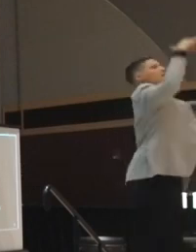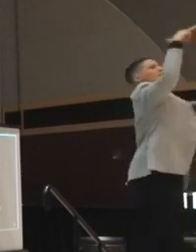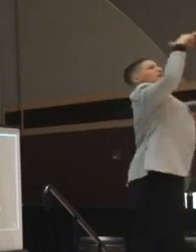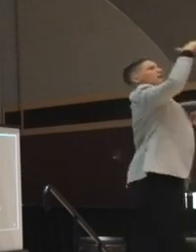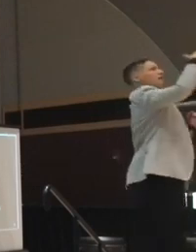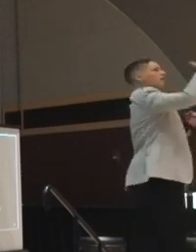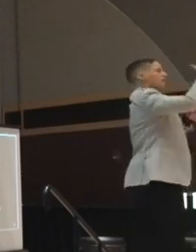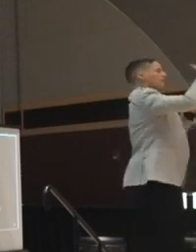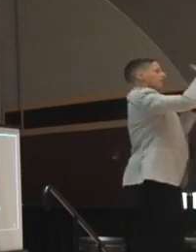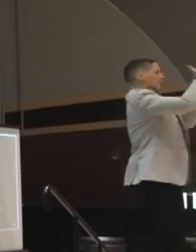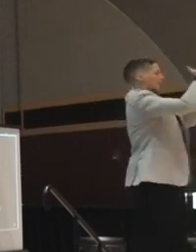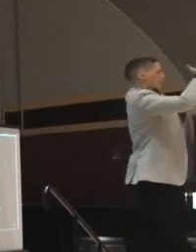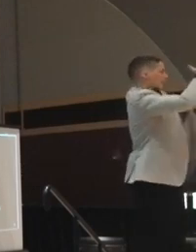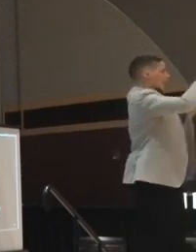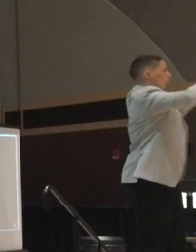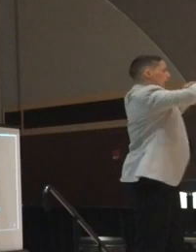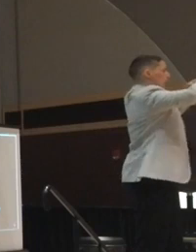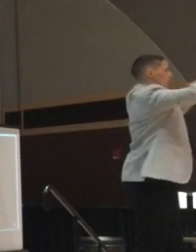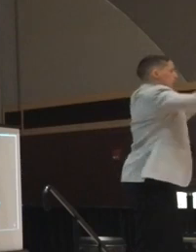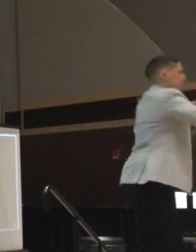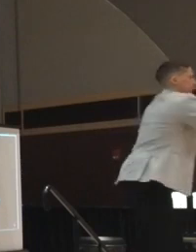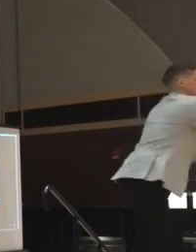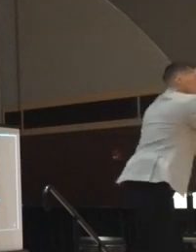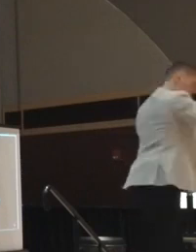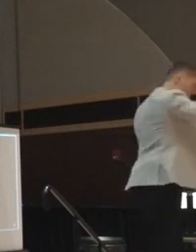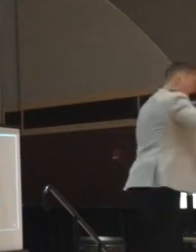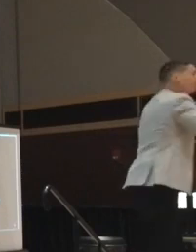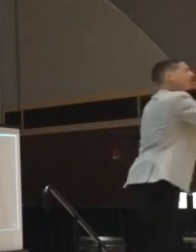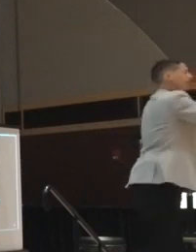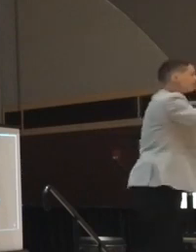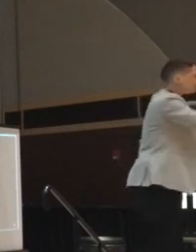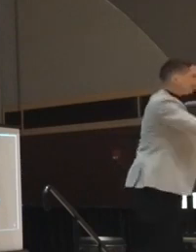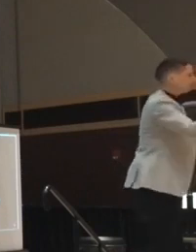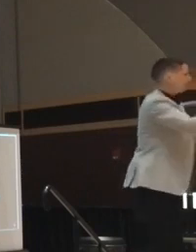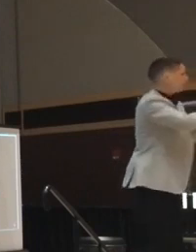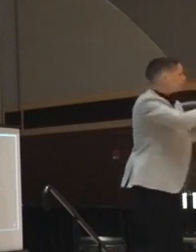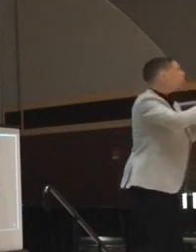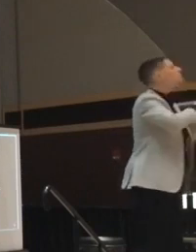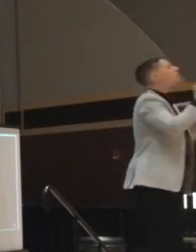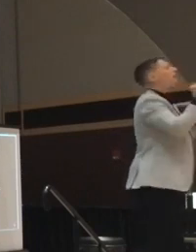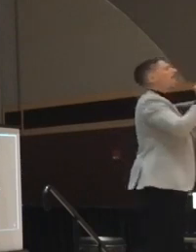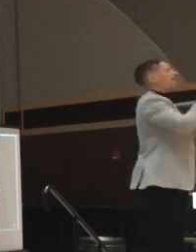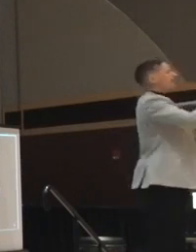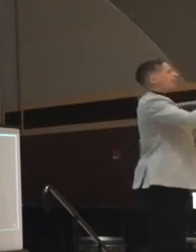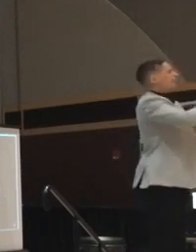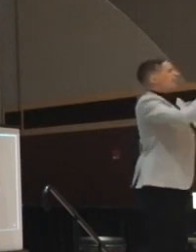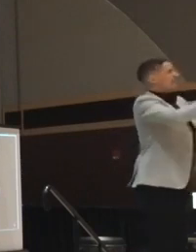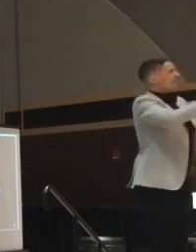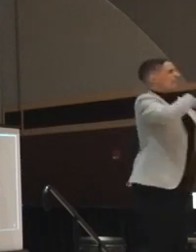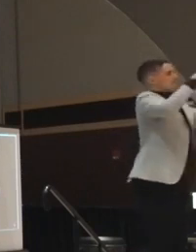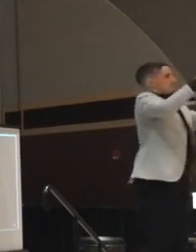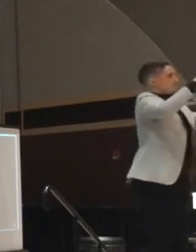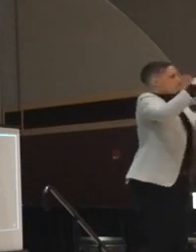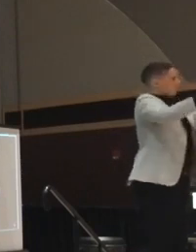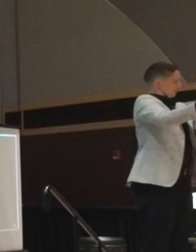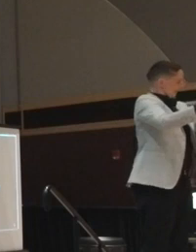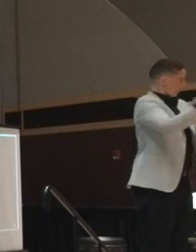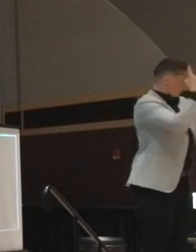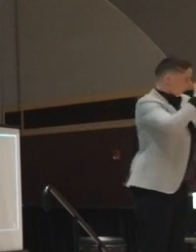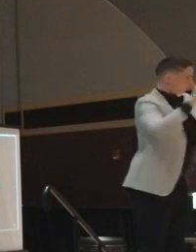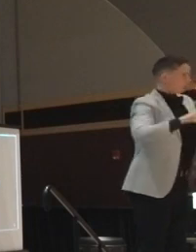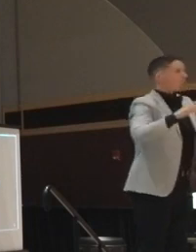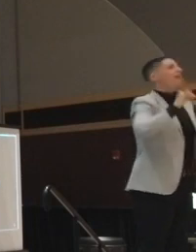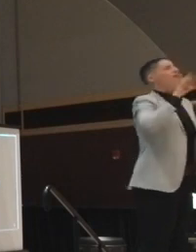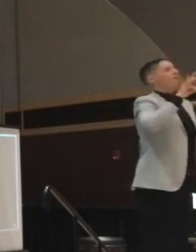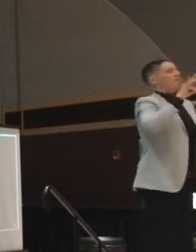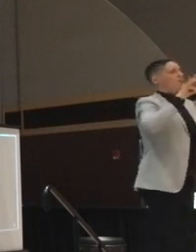The Dayton Airport, I was up and close and personal with the brakes of a 737 that was on display there. And when you look really, really close to